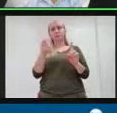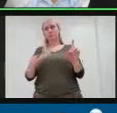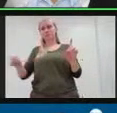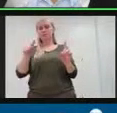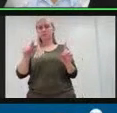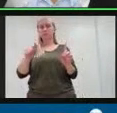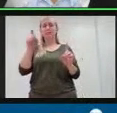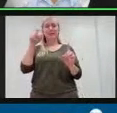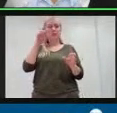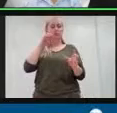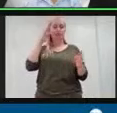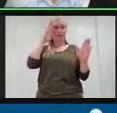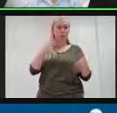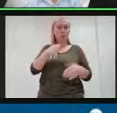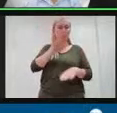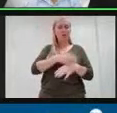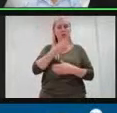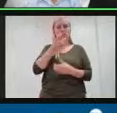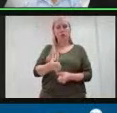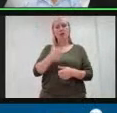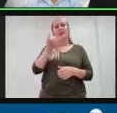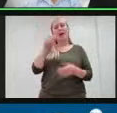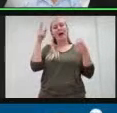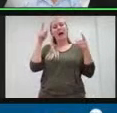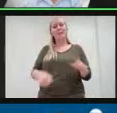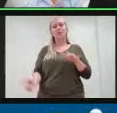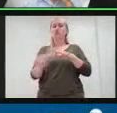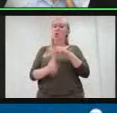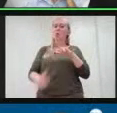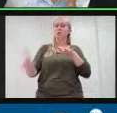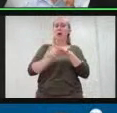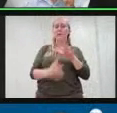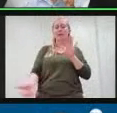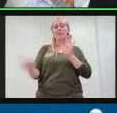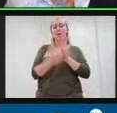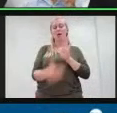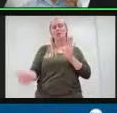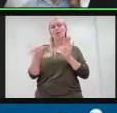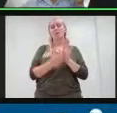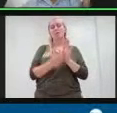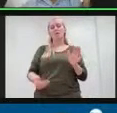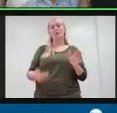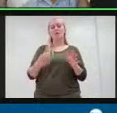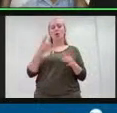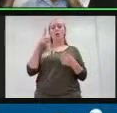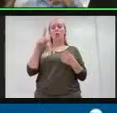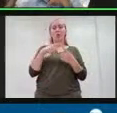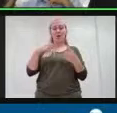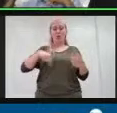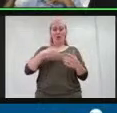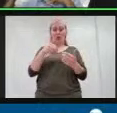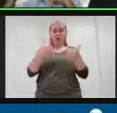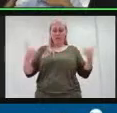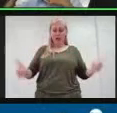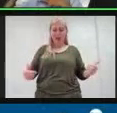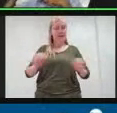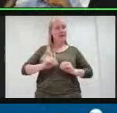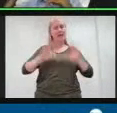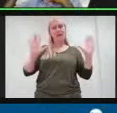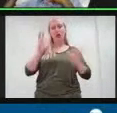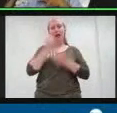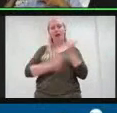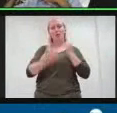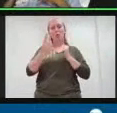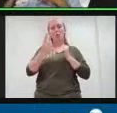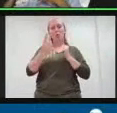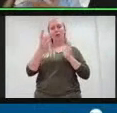gets played out repeatedly. And once we feel we are divided, then everybody can take advantage